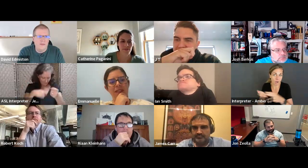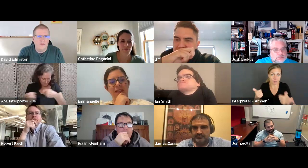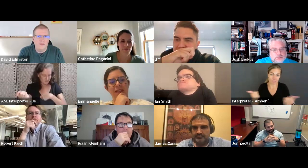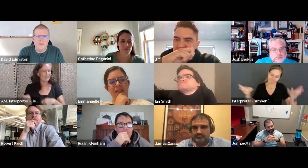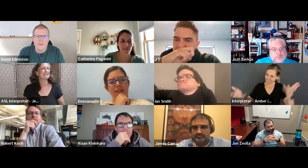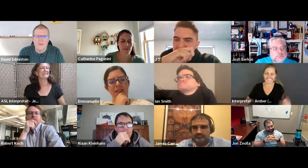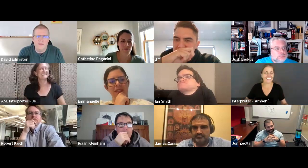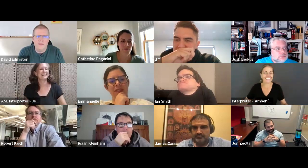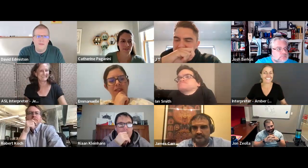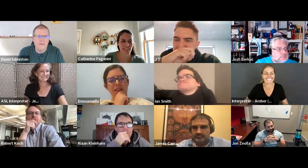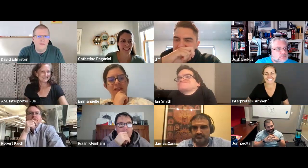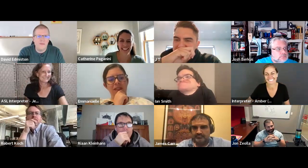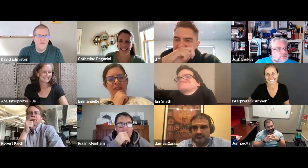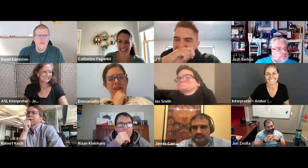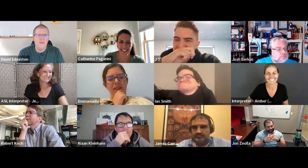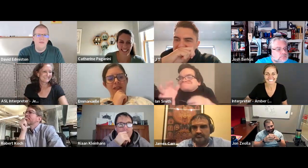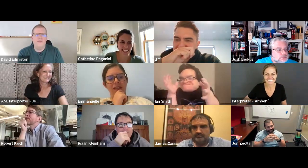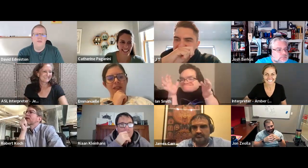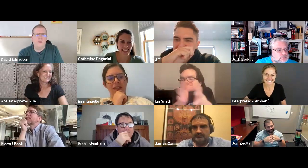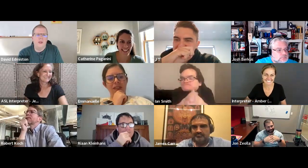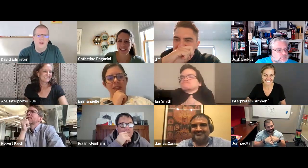kind of paused.